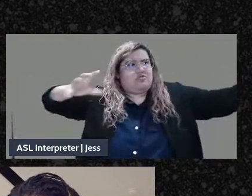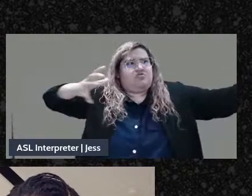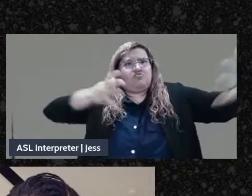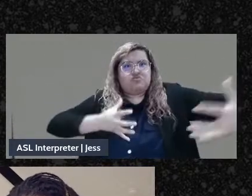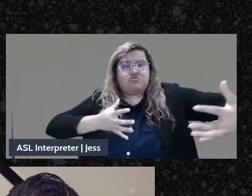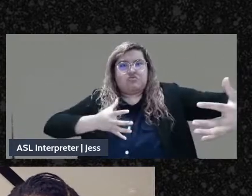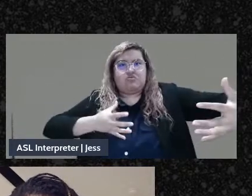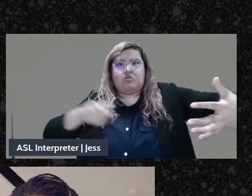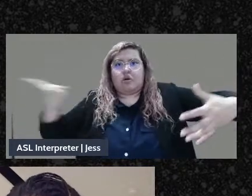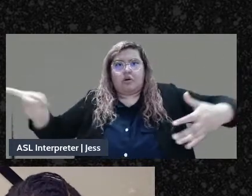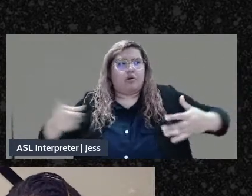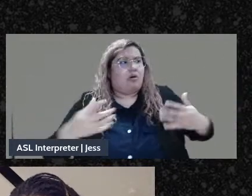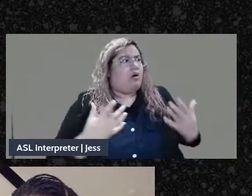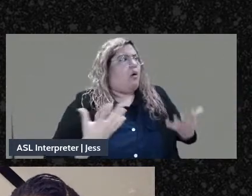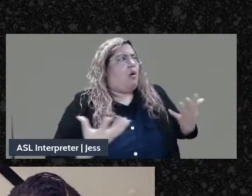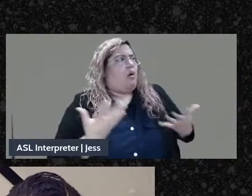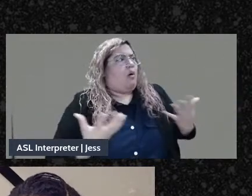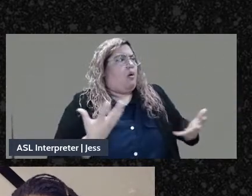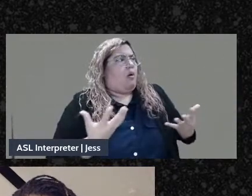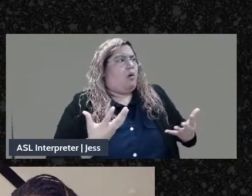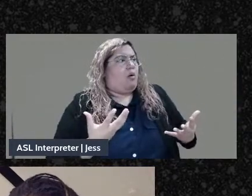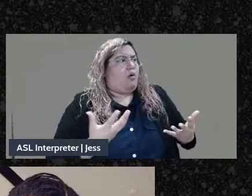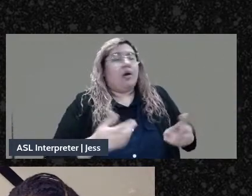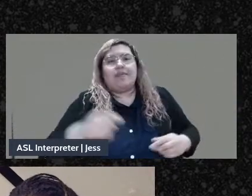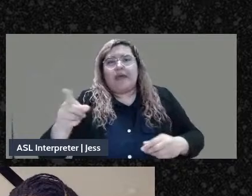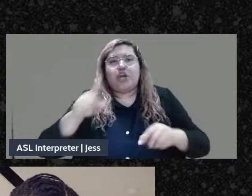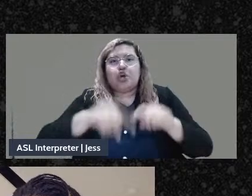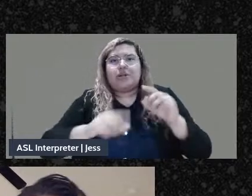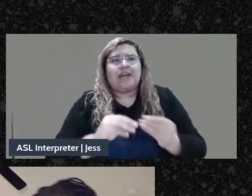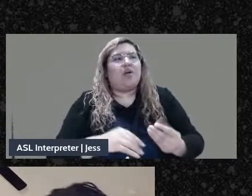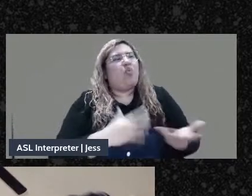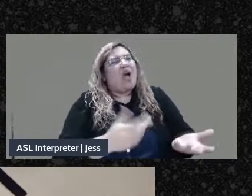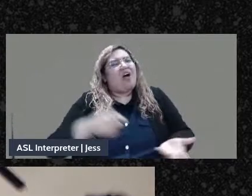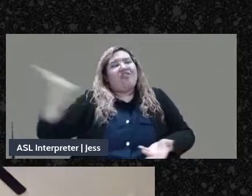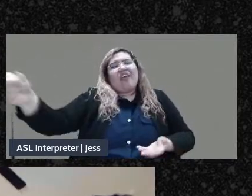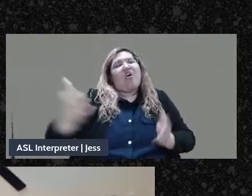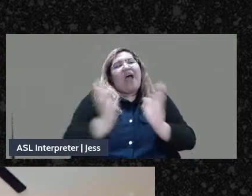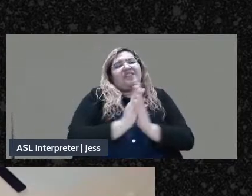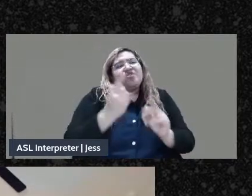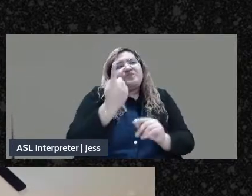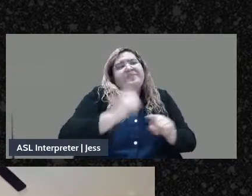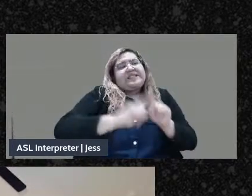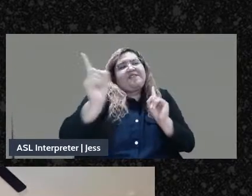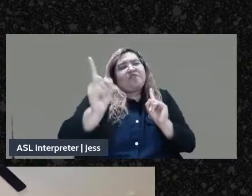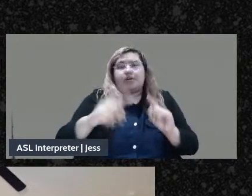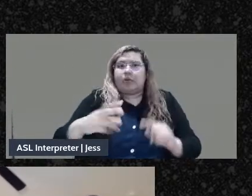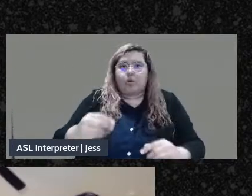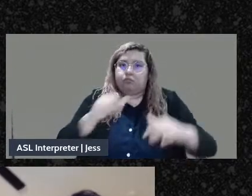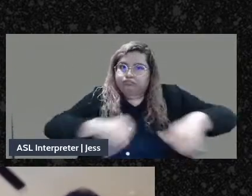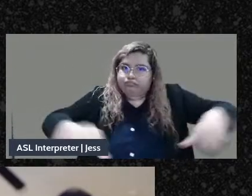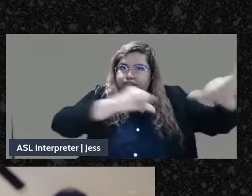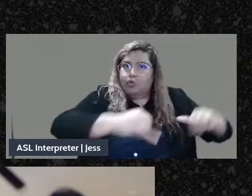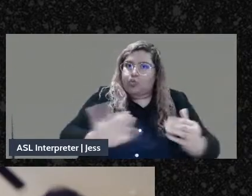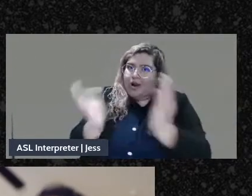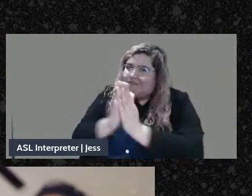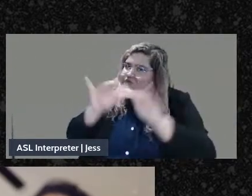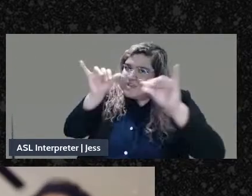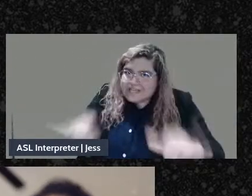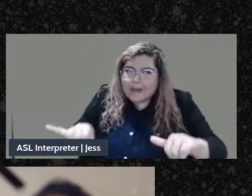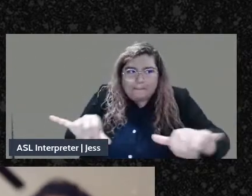usual suspects of like who would sort of help divide us, it just wasn't there. We had captured those